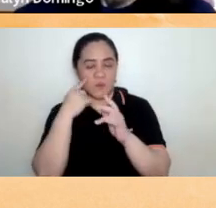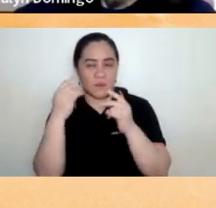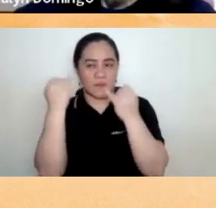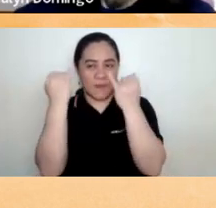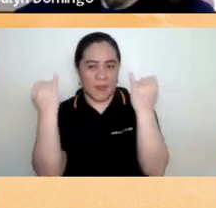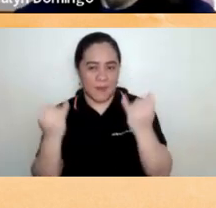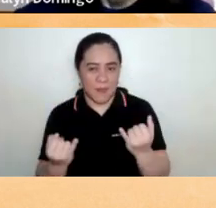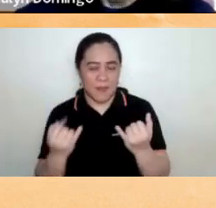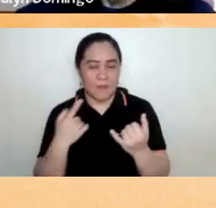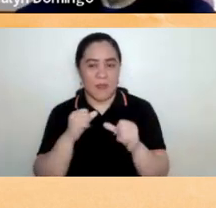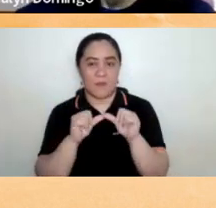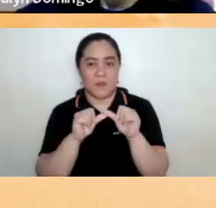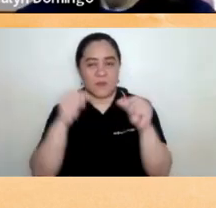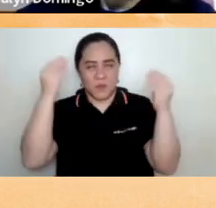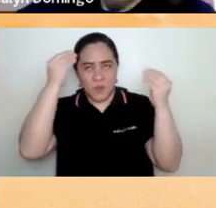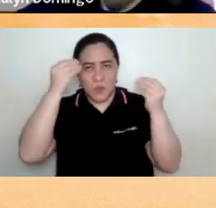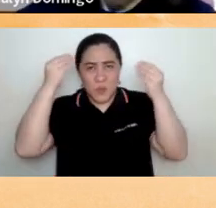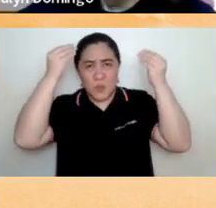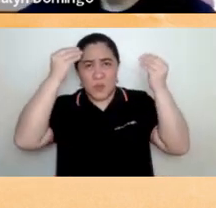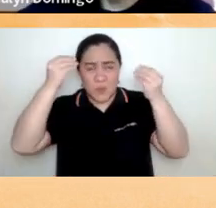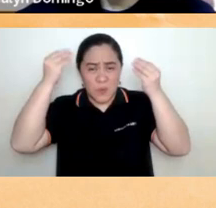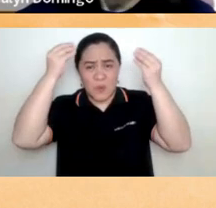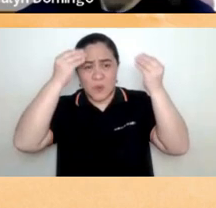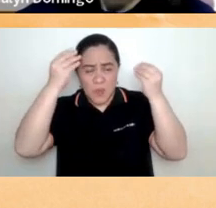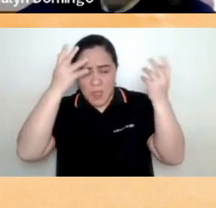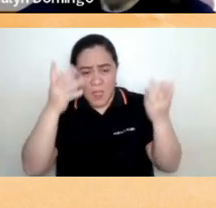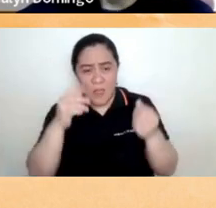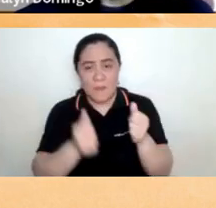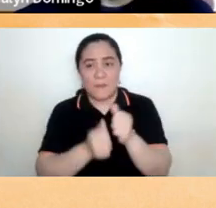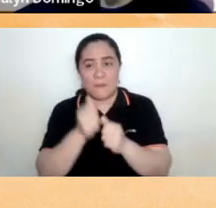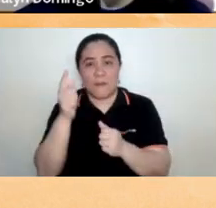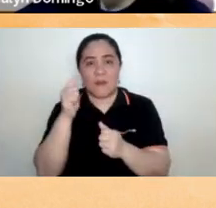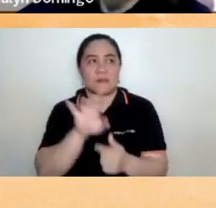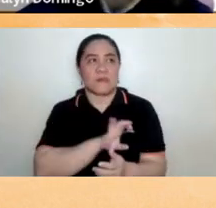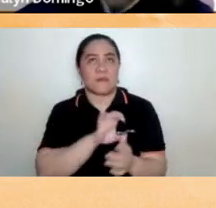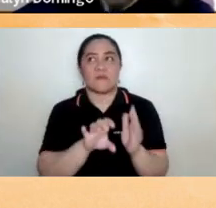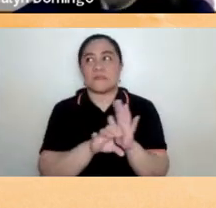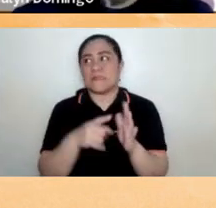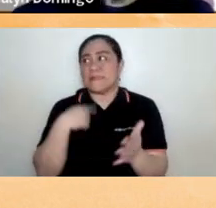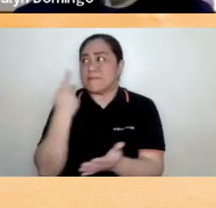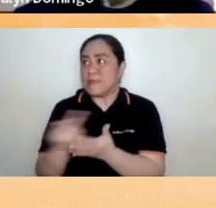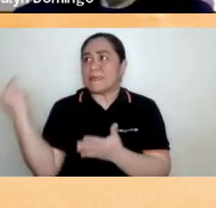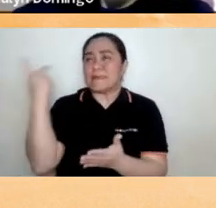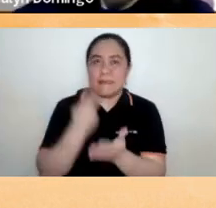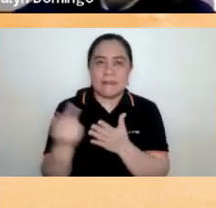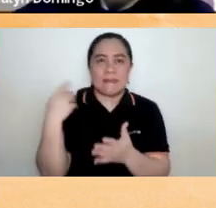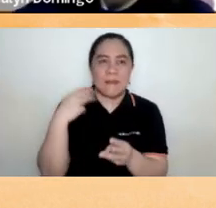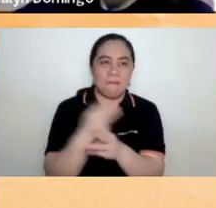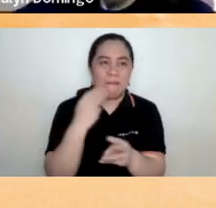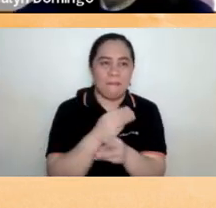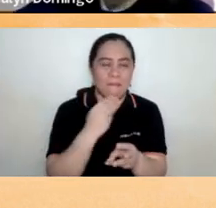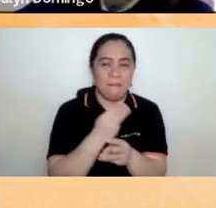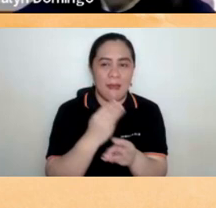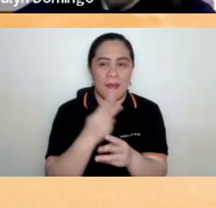the constant thought of failing the math exam. I will fail the math exam. I will fail the math exam. And that will activate